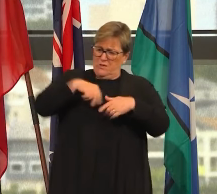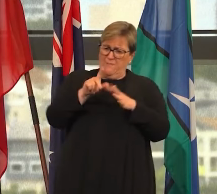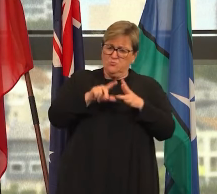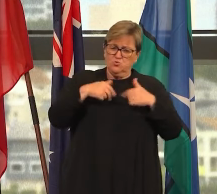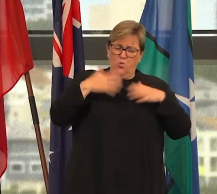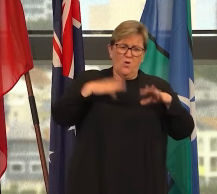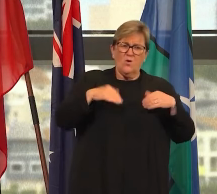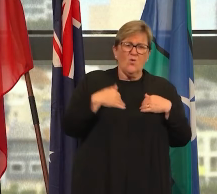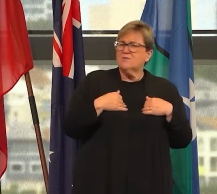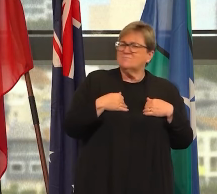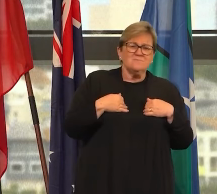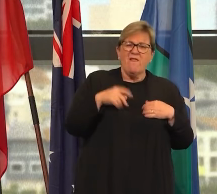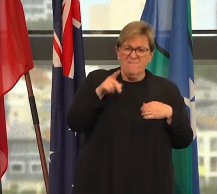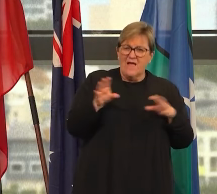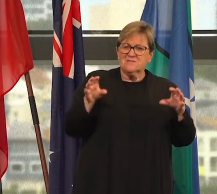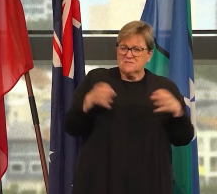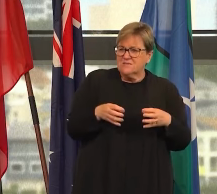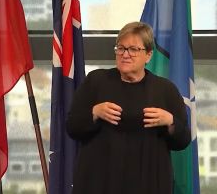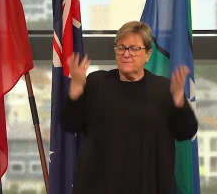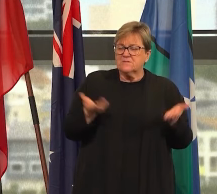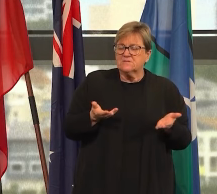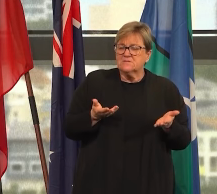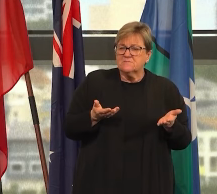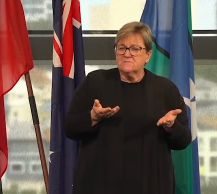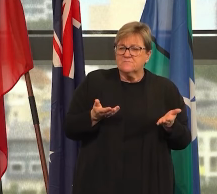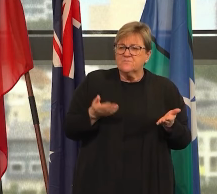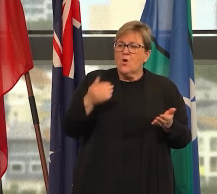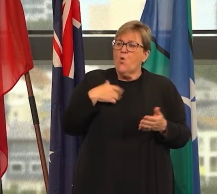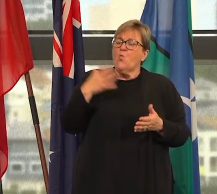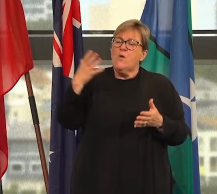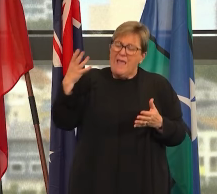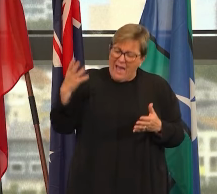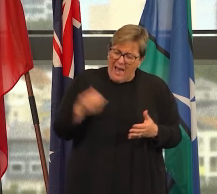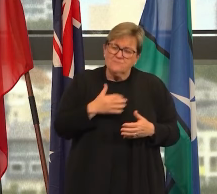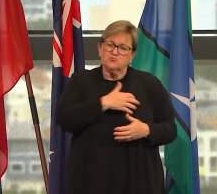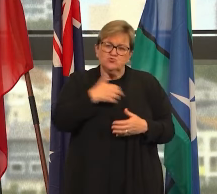We can do that right now. Thank you. And just do it in your local community. Very powerful. Thank you.